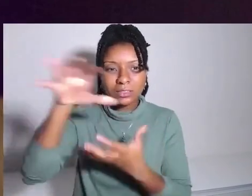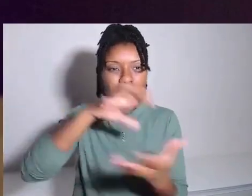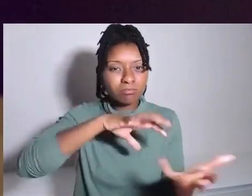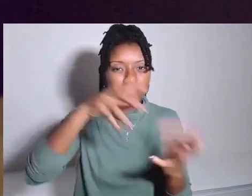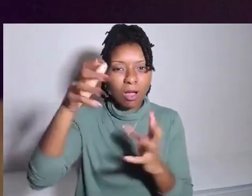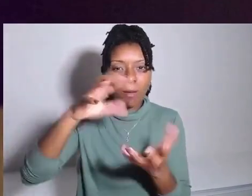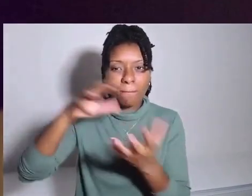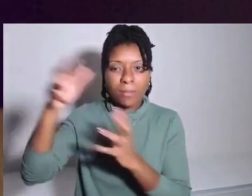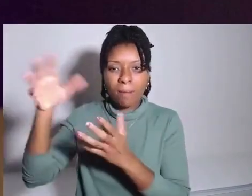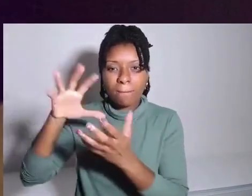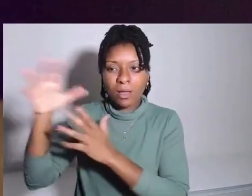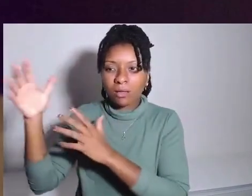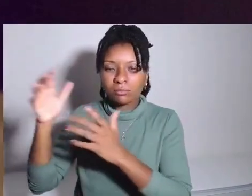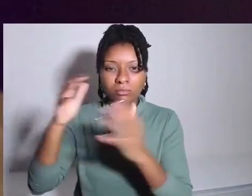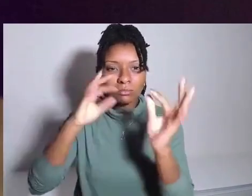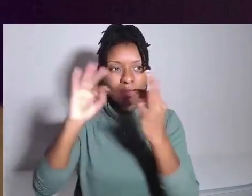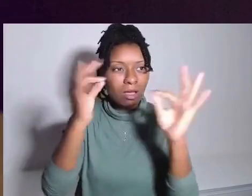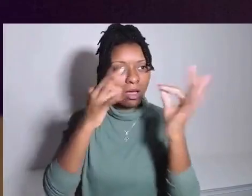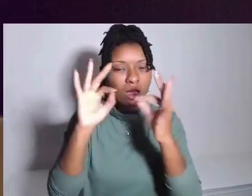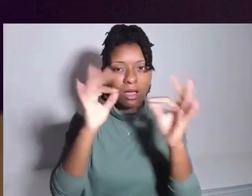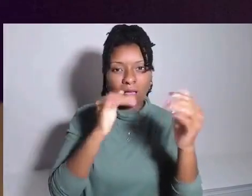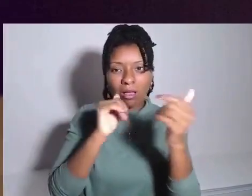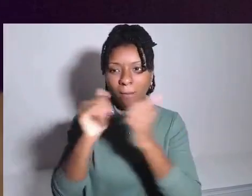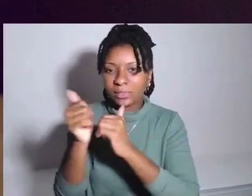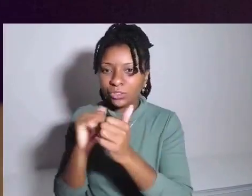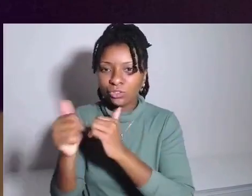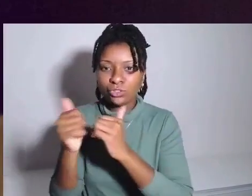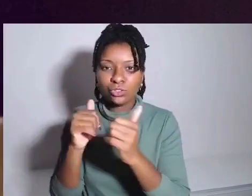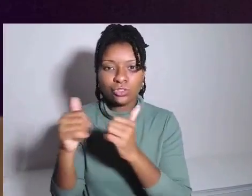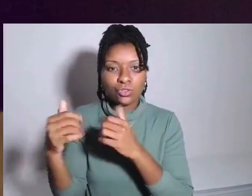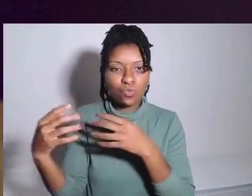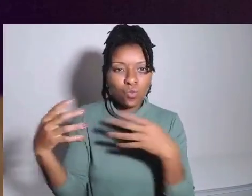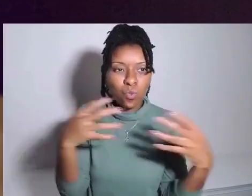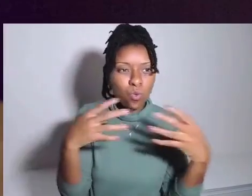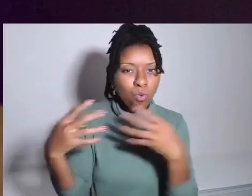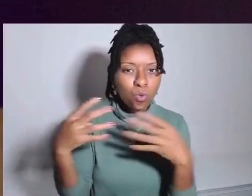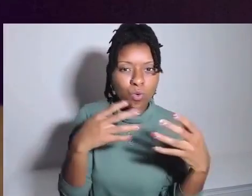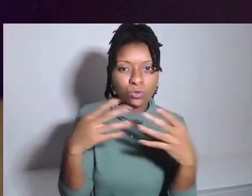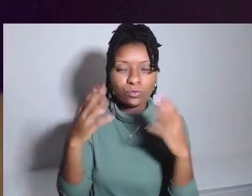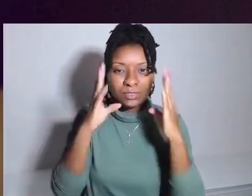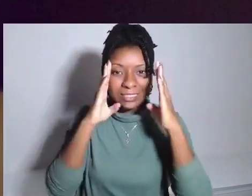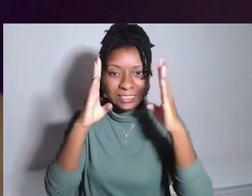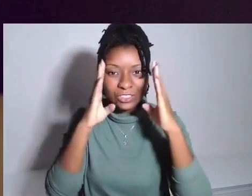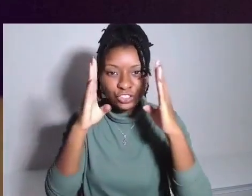all the competition and the war for your consciousness,